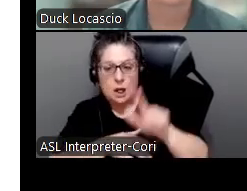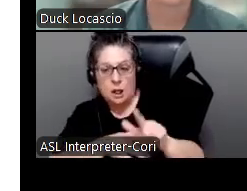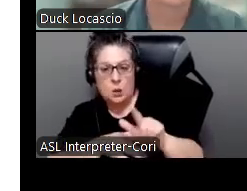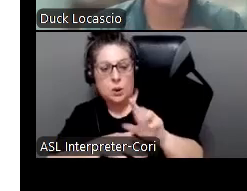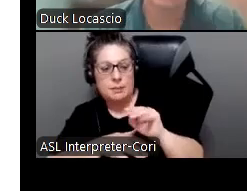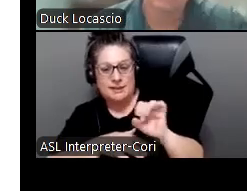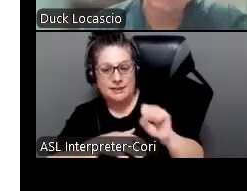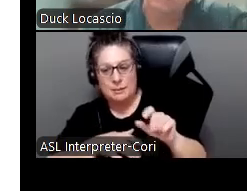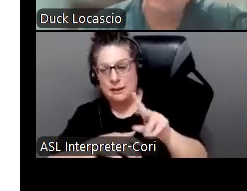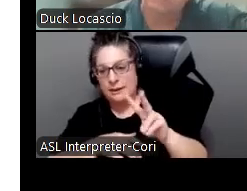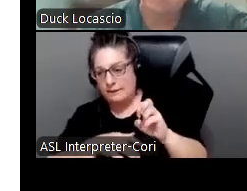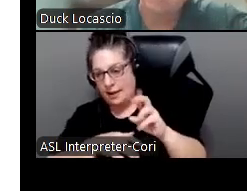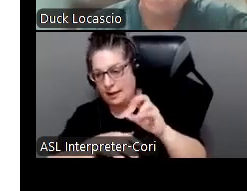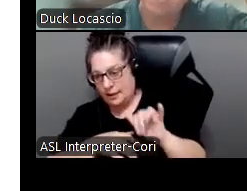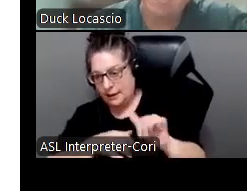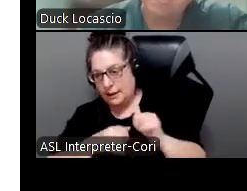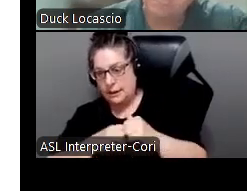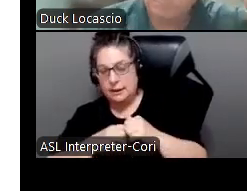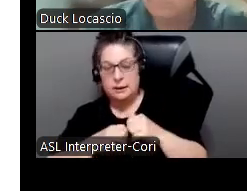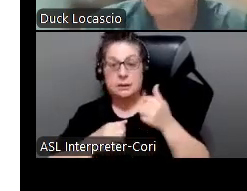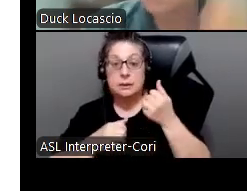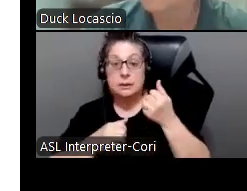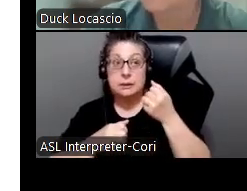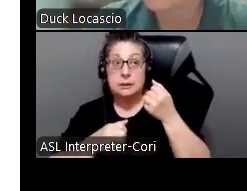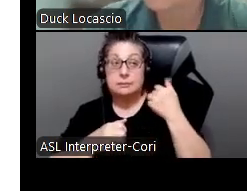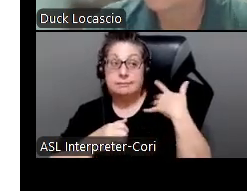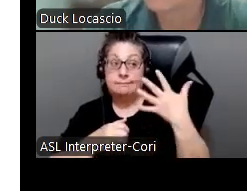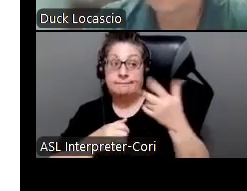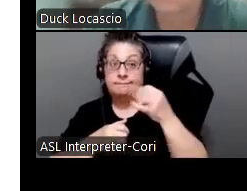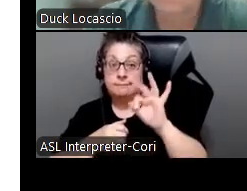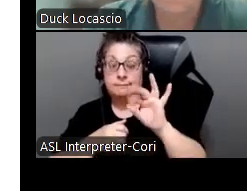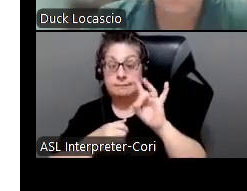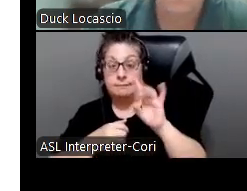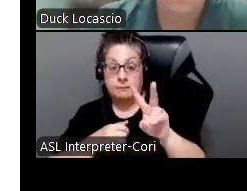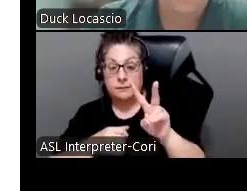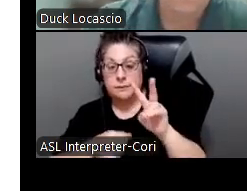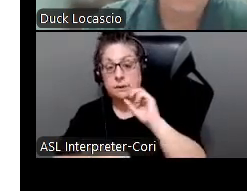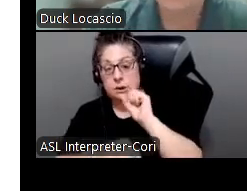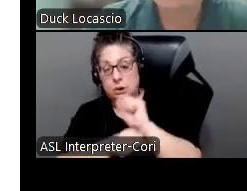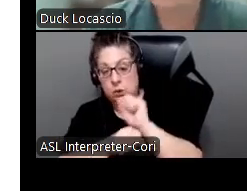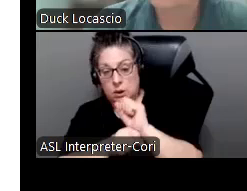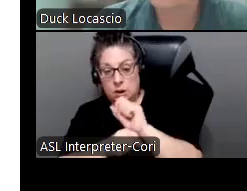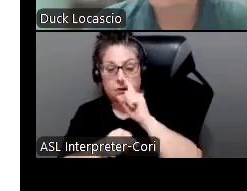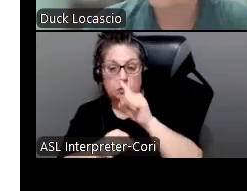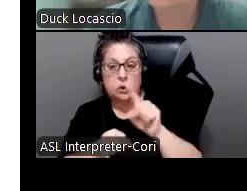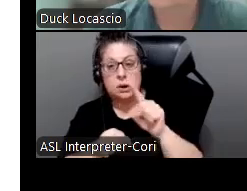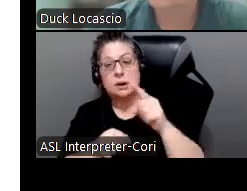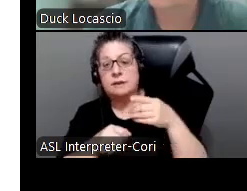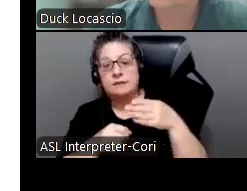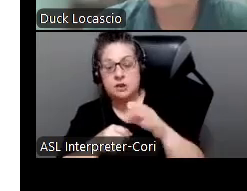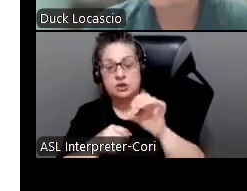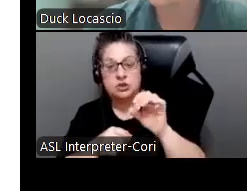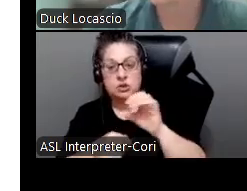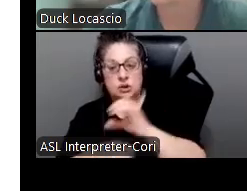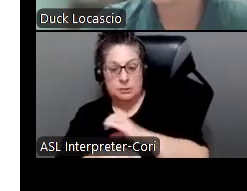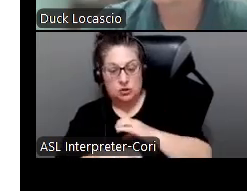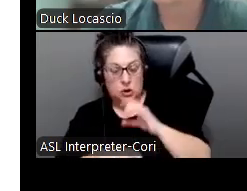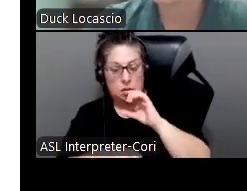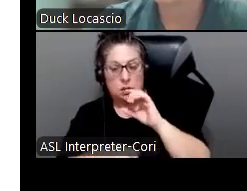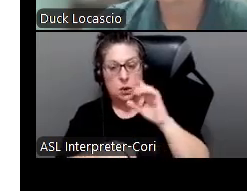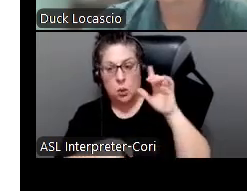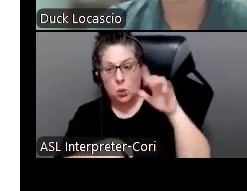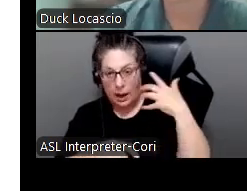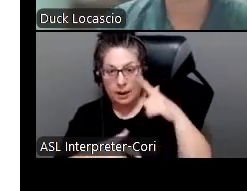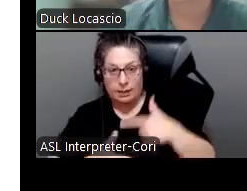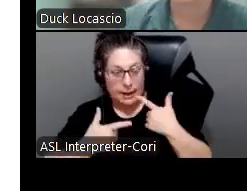Valley. And in 1982, I went to work for Arkansas Game and Fish Commission, got in the wildlife field and